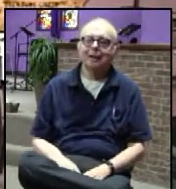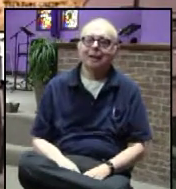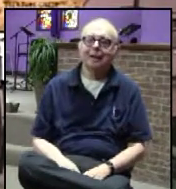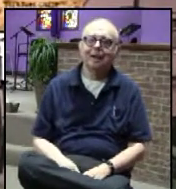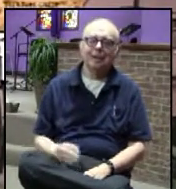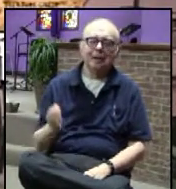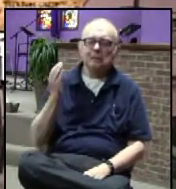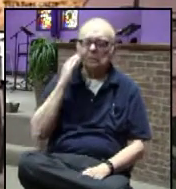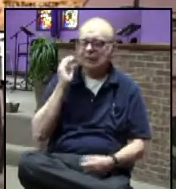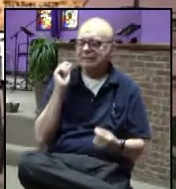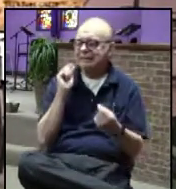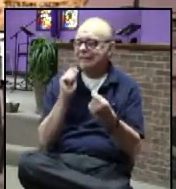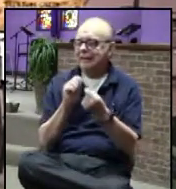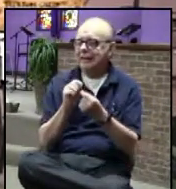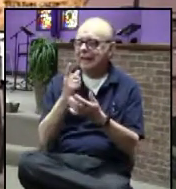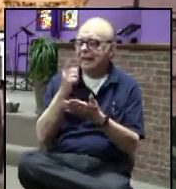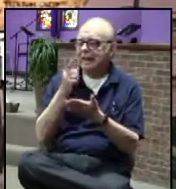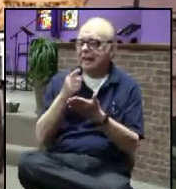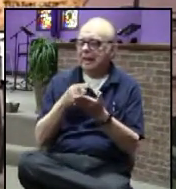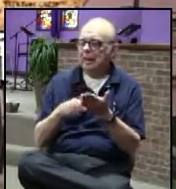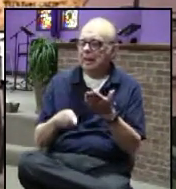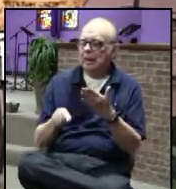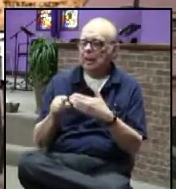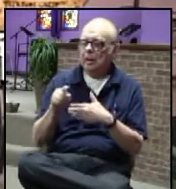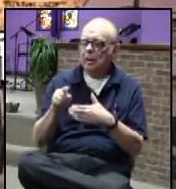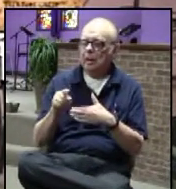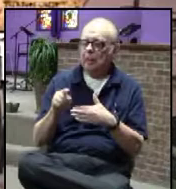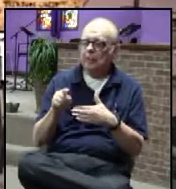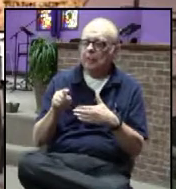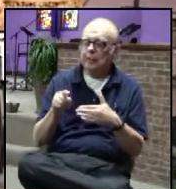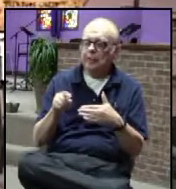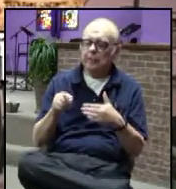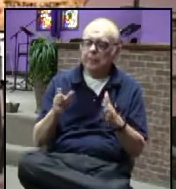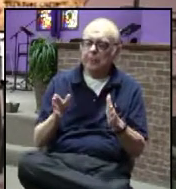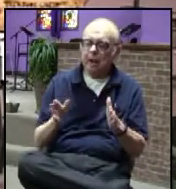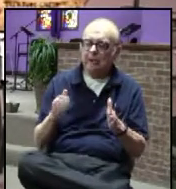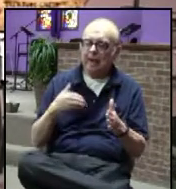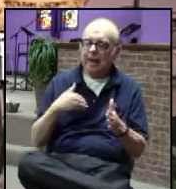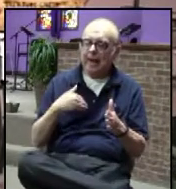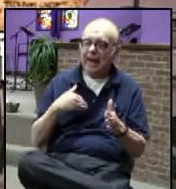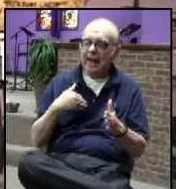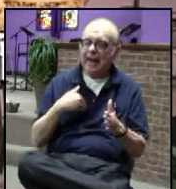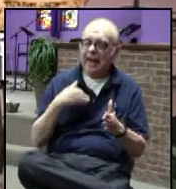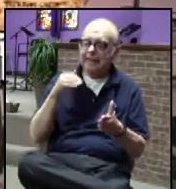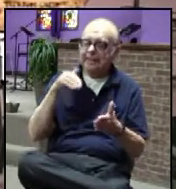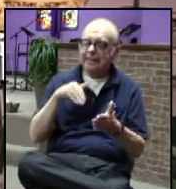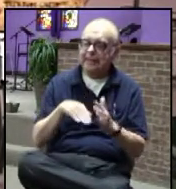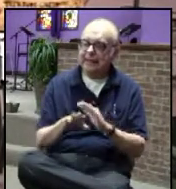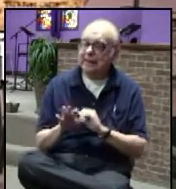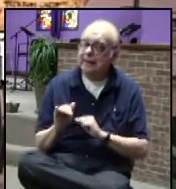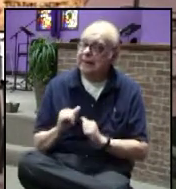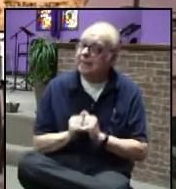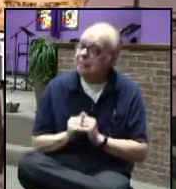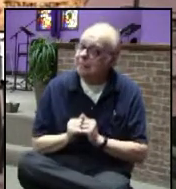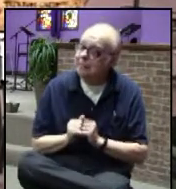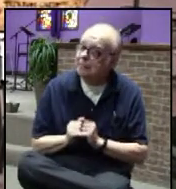know exactly what this chest has in it, okay? But